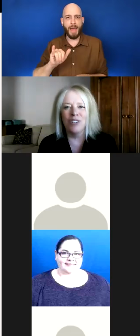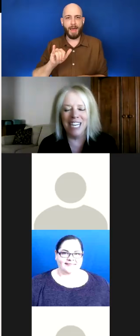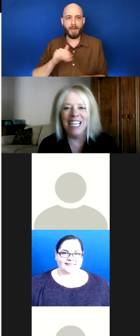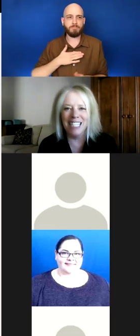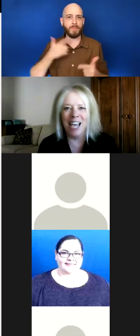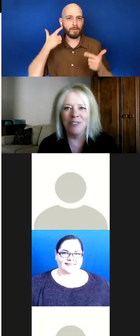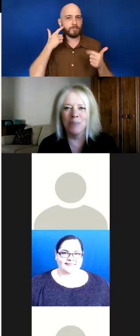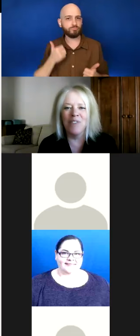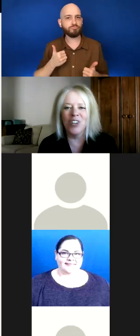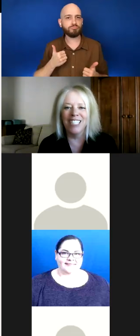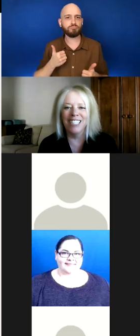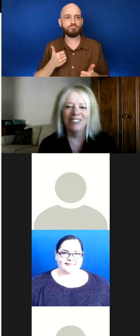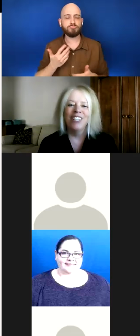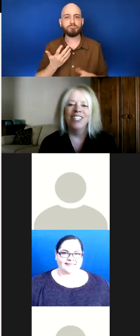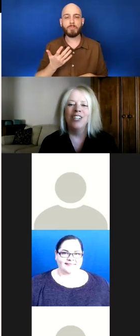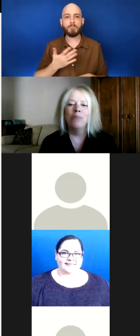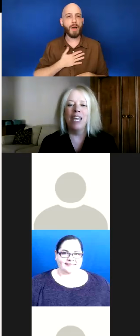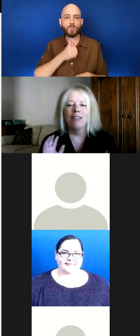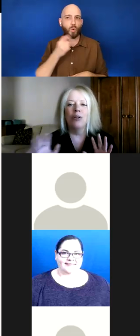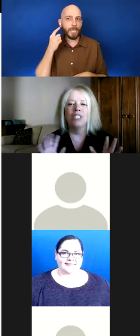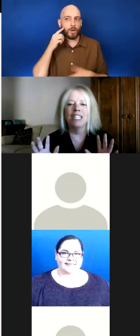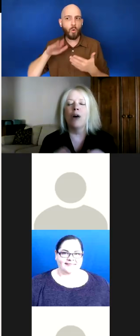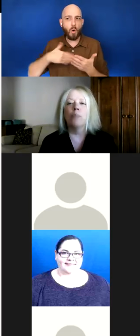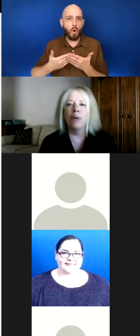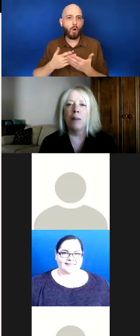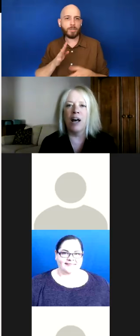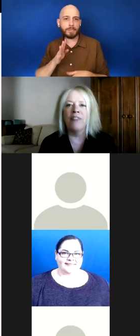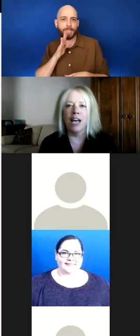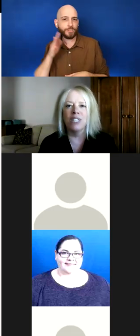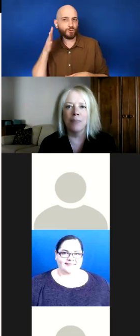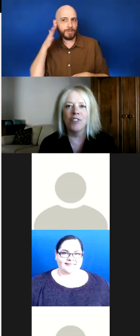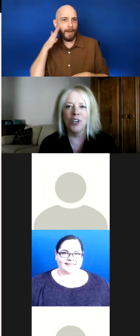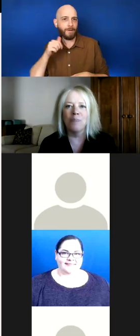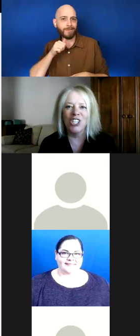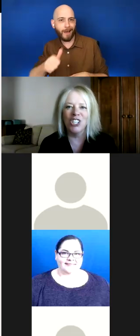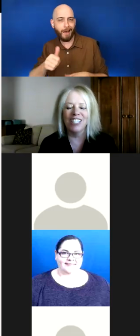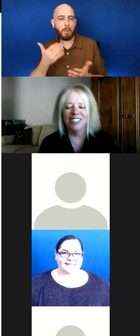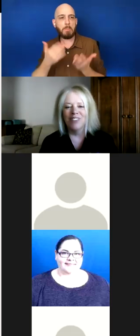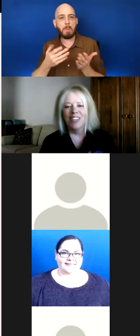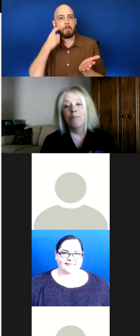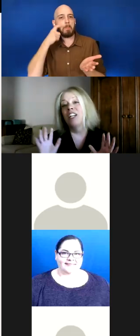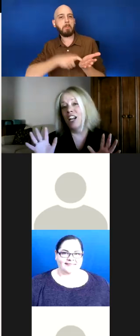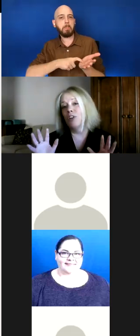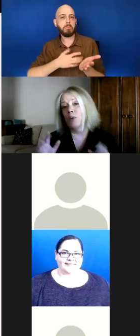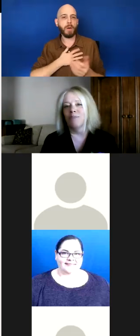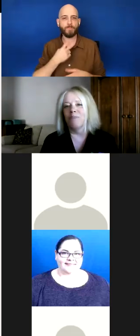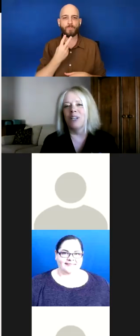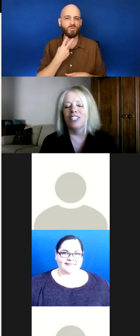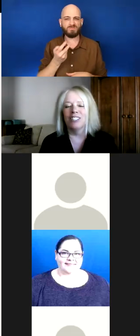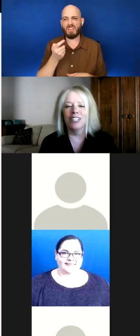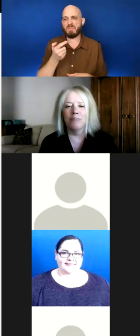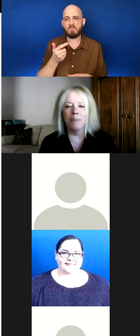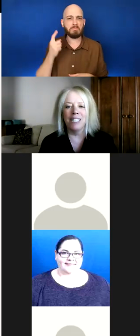of a unique sound to my voice. And you may notice that or pick up on that with some of your patients, but not everyone,